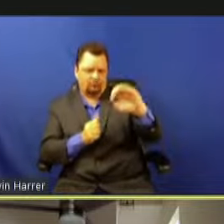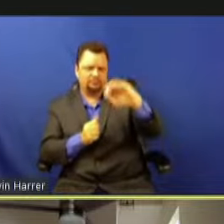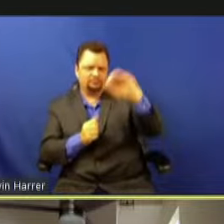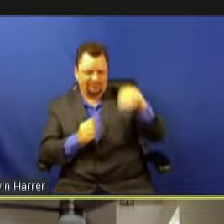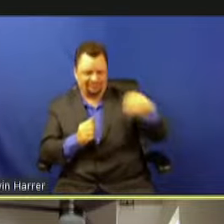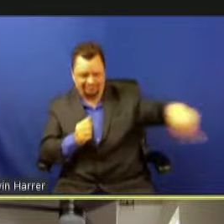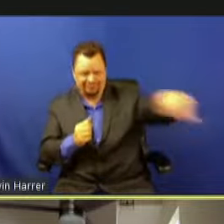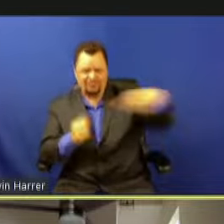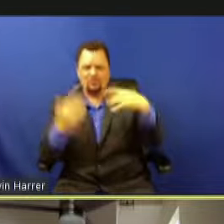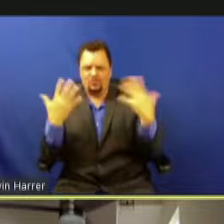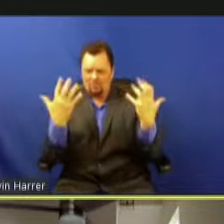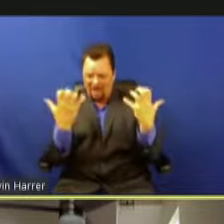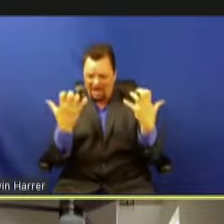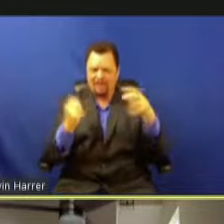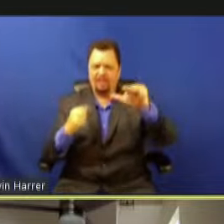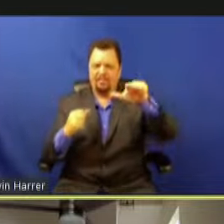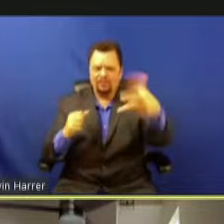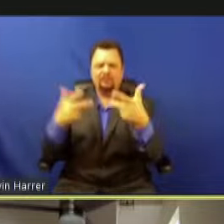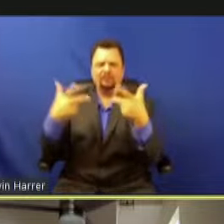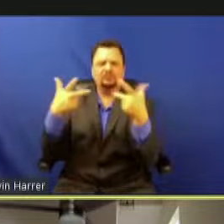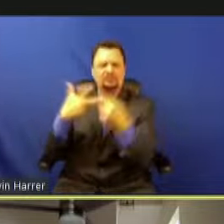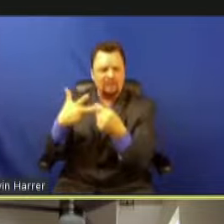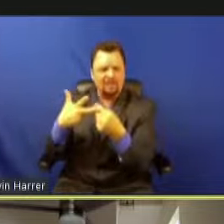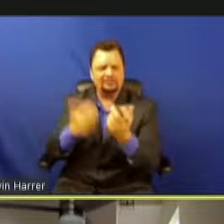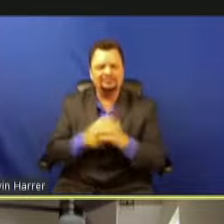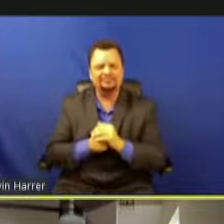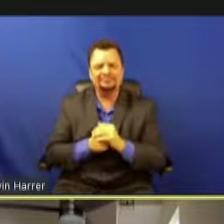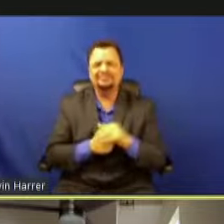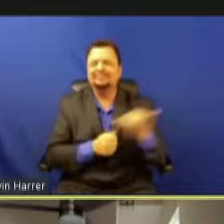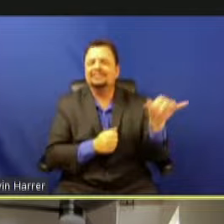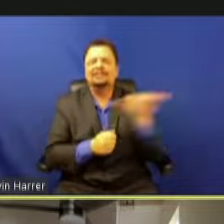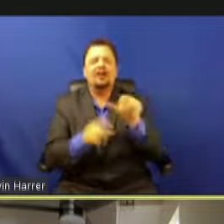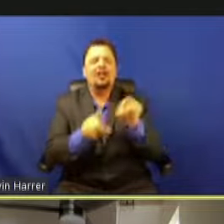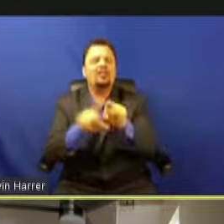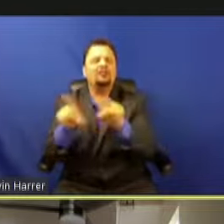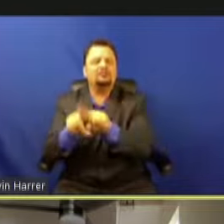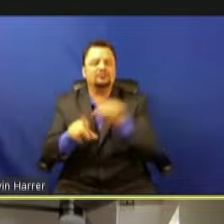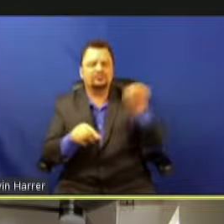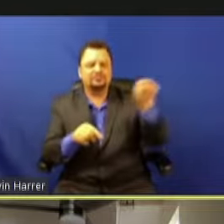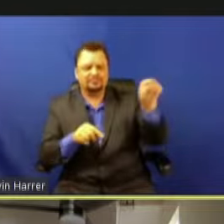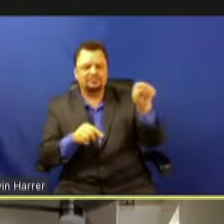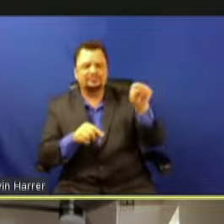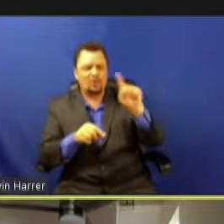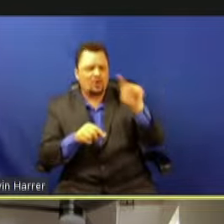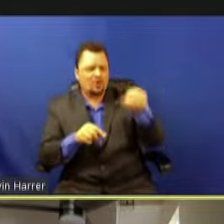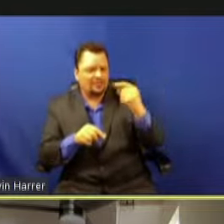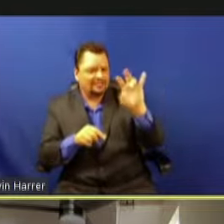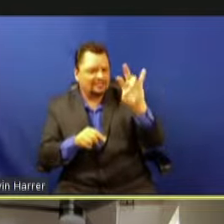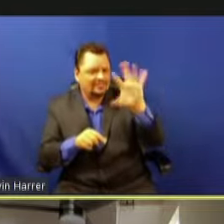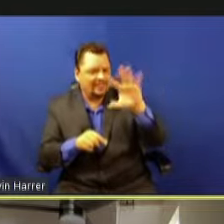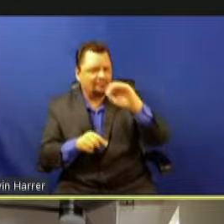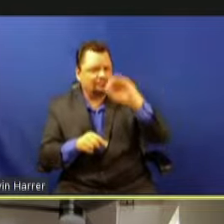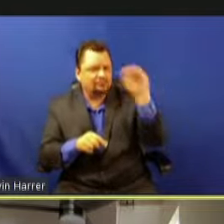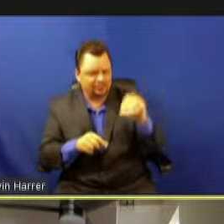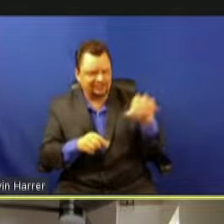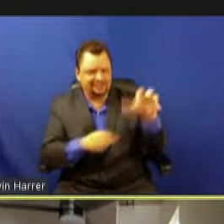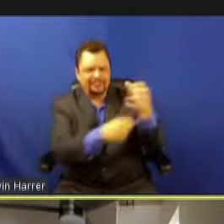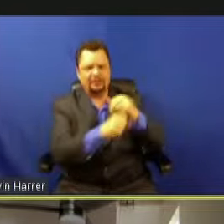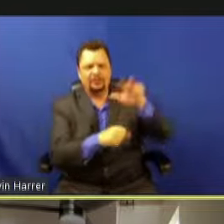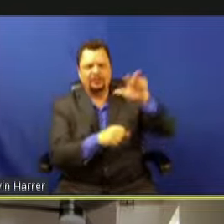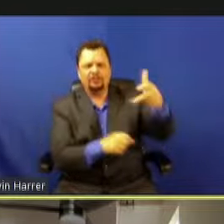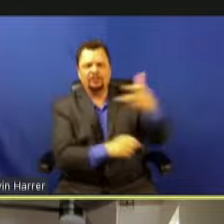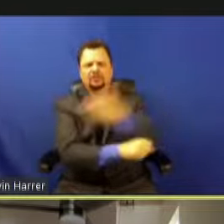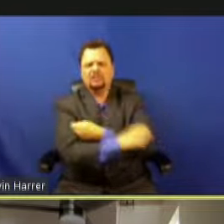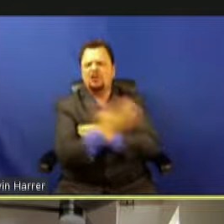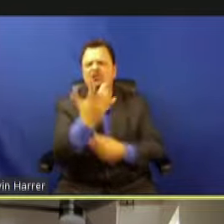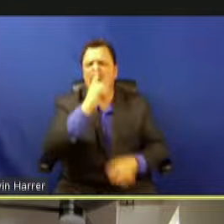And then we also looked at what that would be if 75% of the population decided for that booster. So just for your